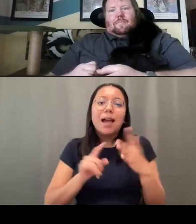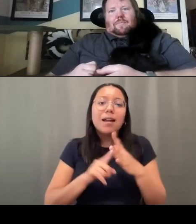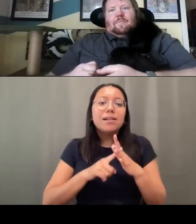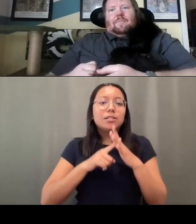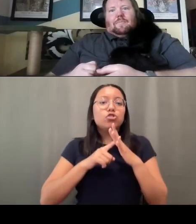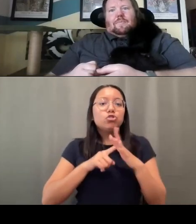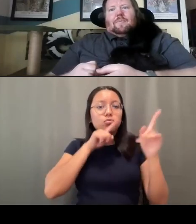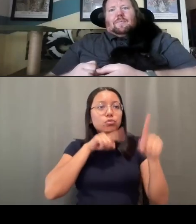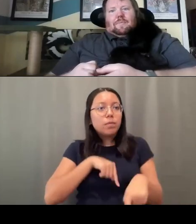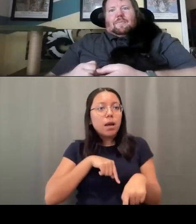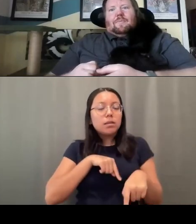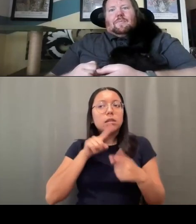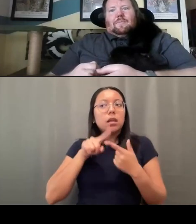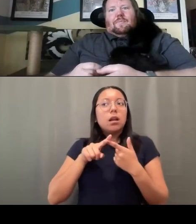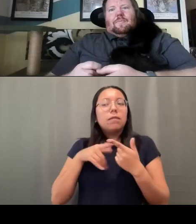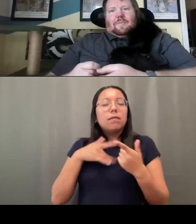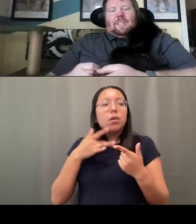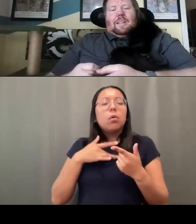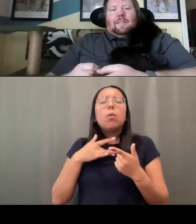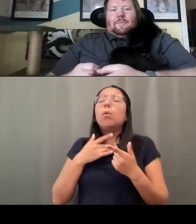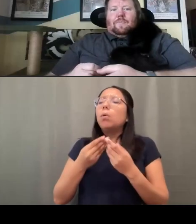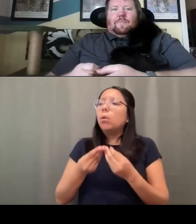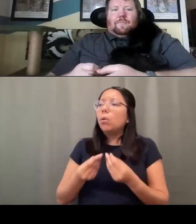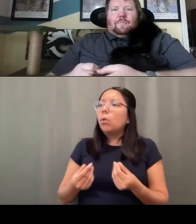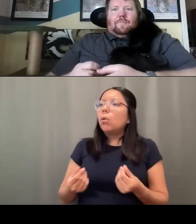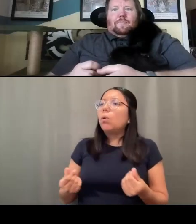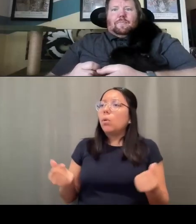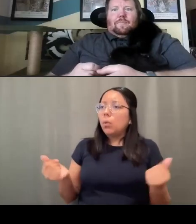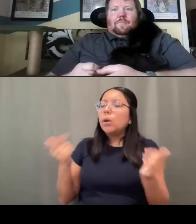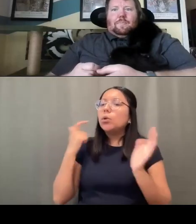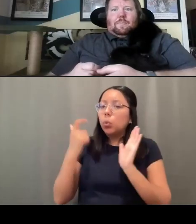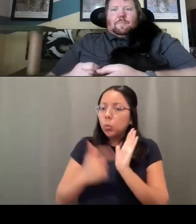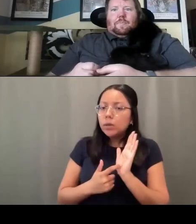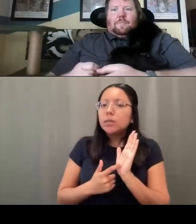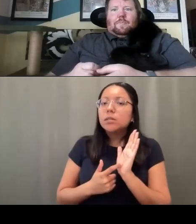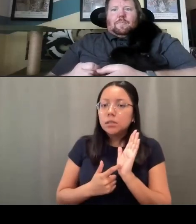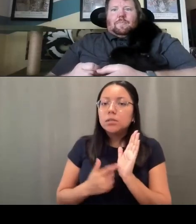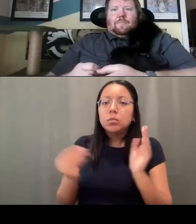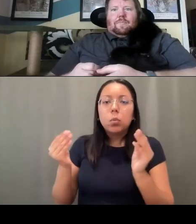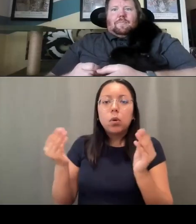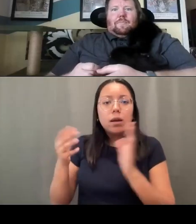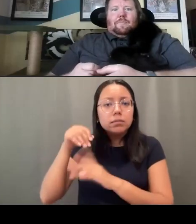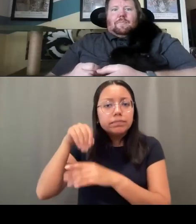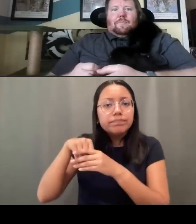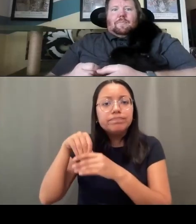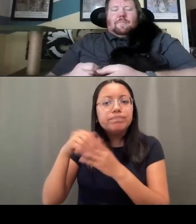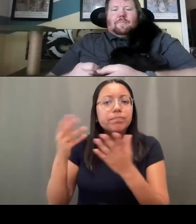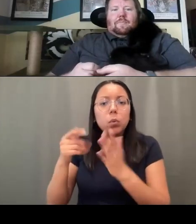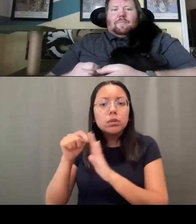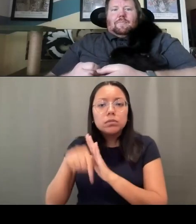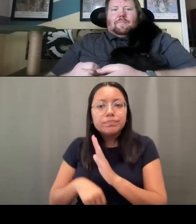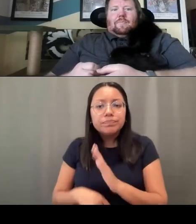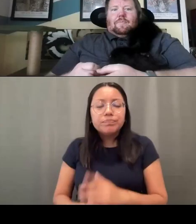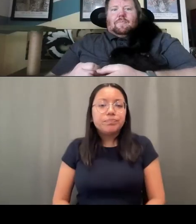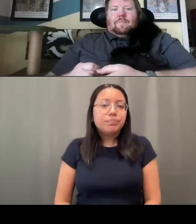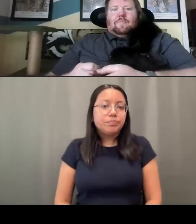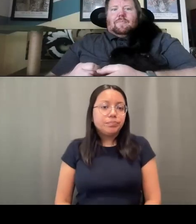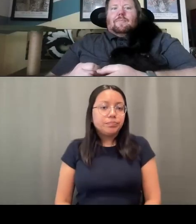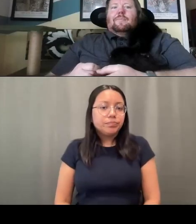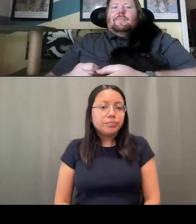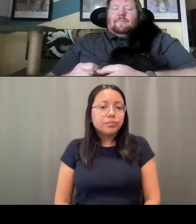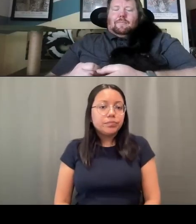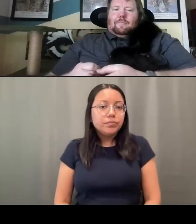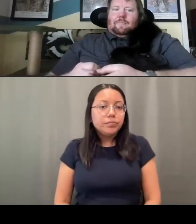see what the true part is. Yeah. Um, if you had one or two things that you would